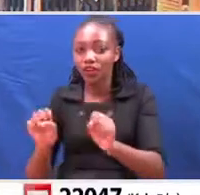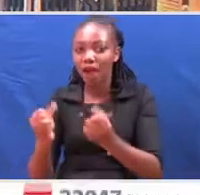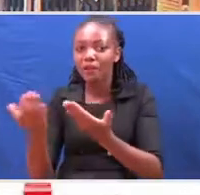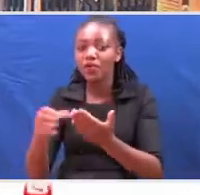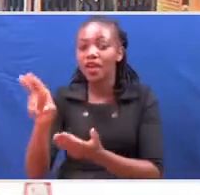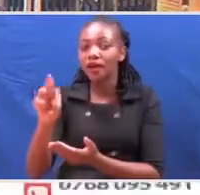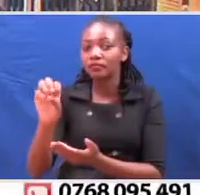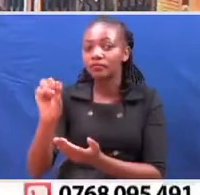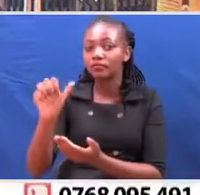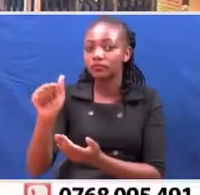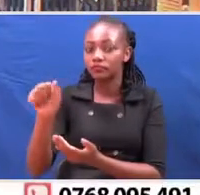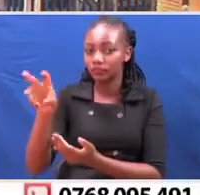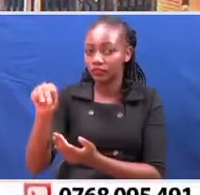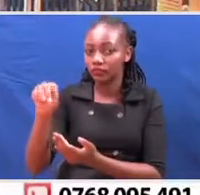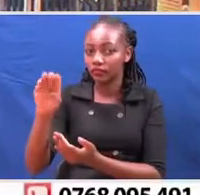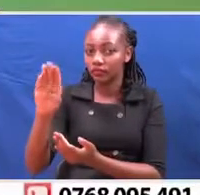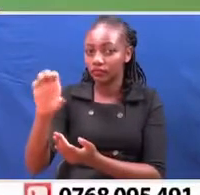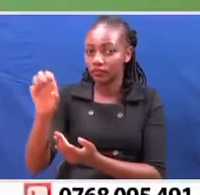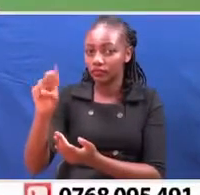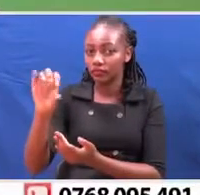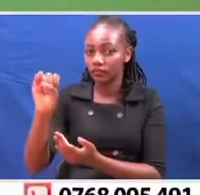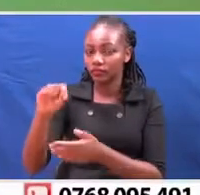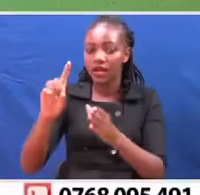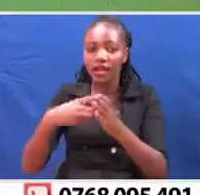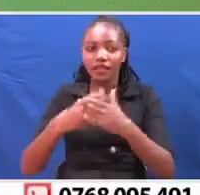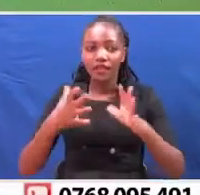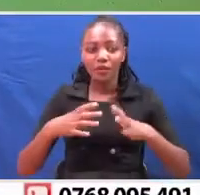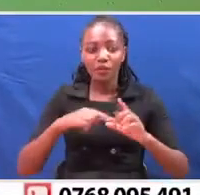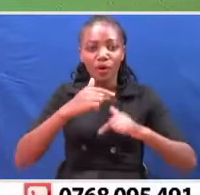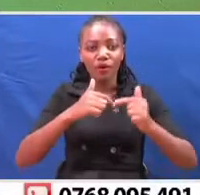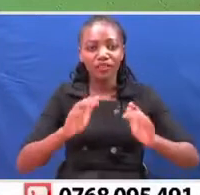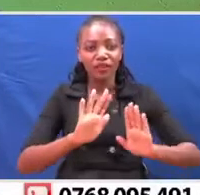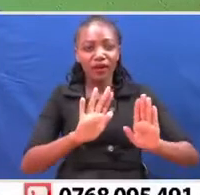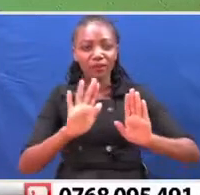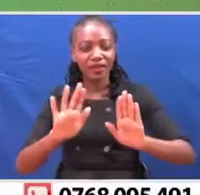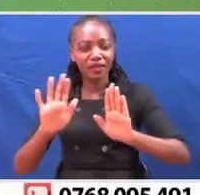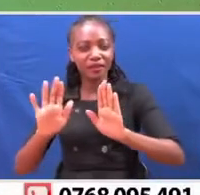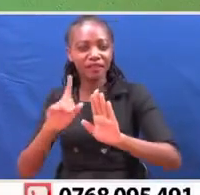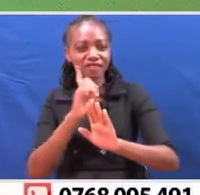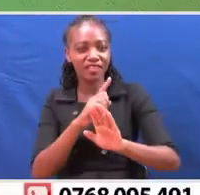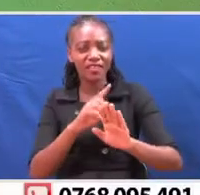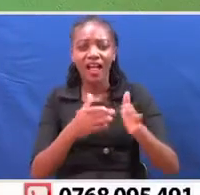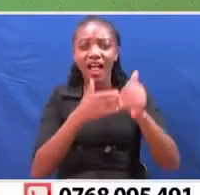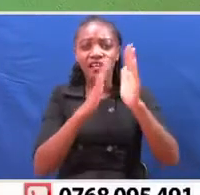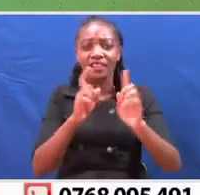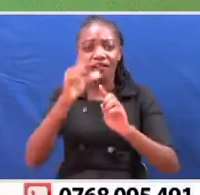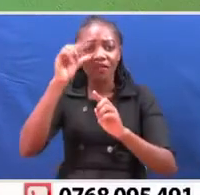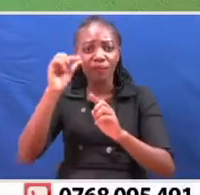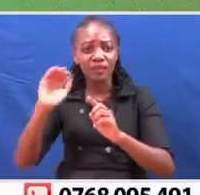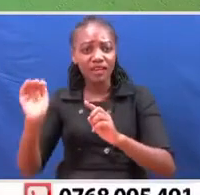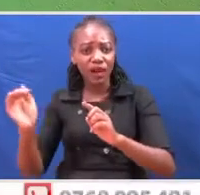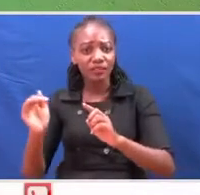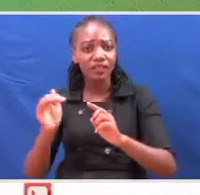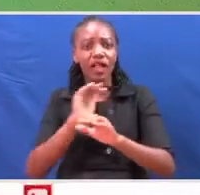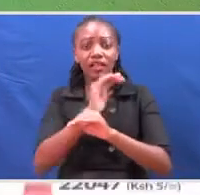Campaigns have gained momentum. Candidates are selling their manifesto to the electorate. Leaders from the coastal region have called for